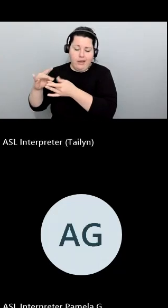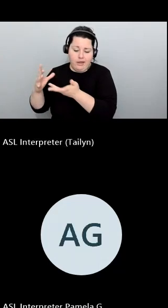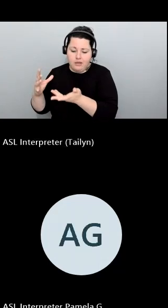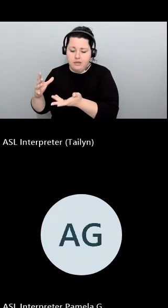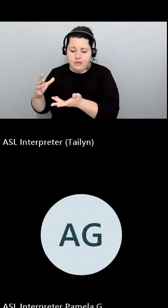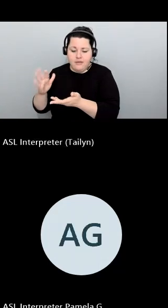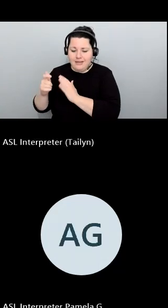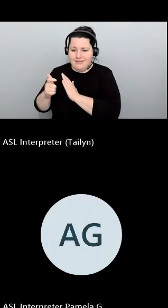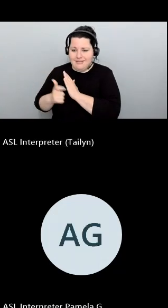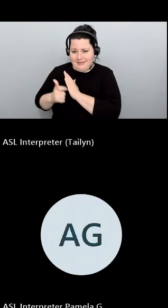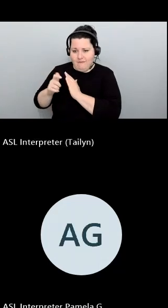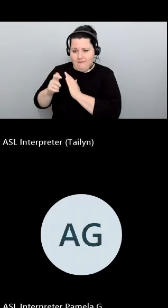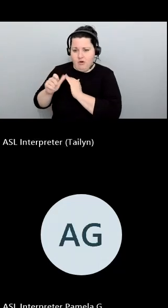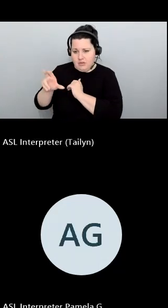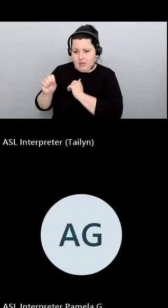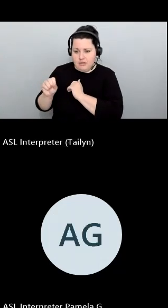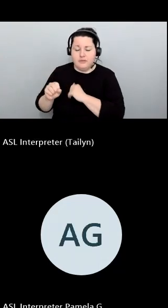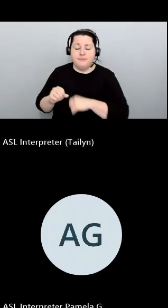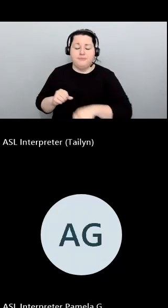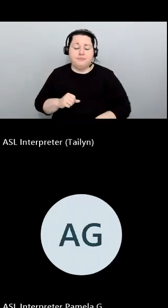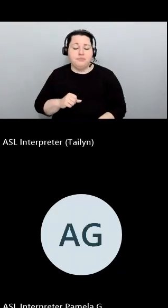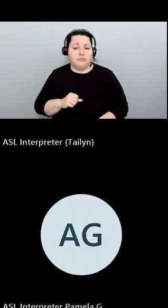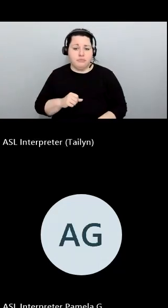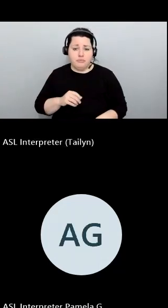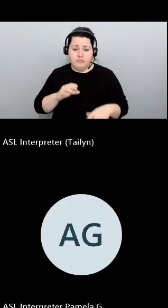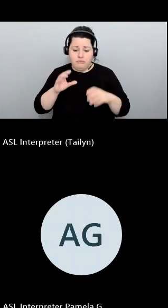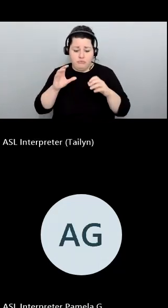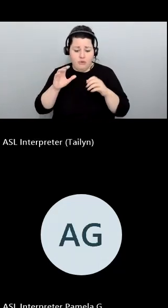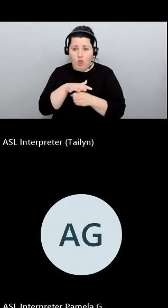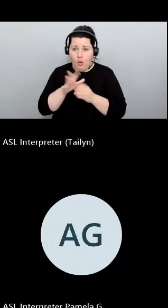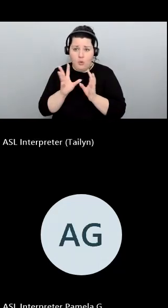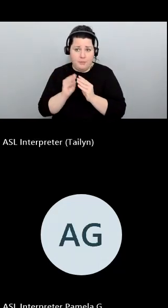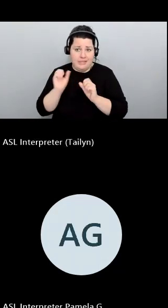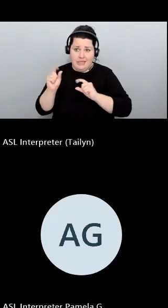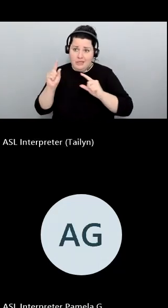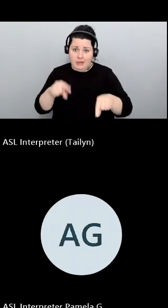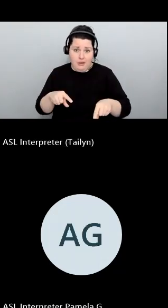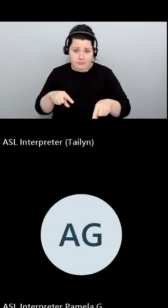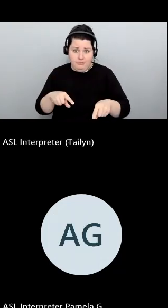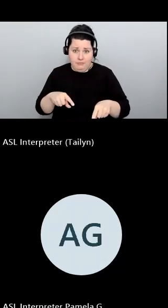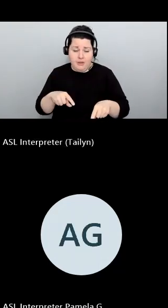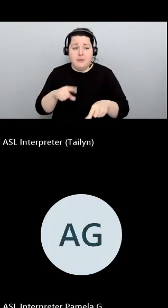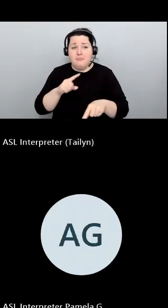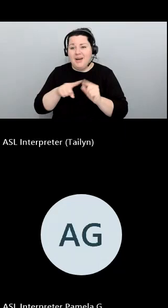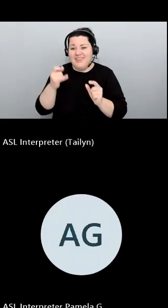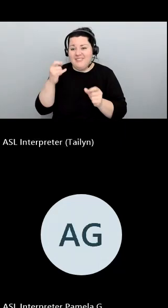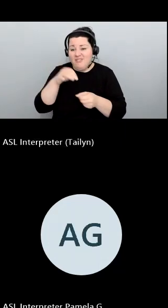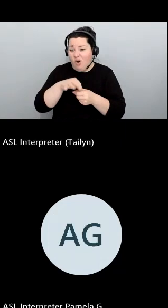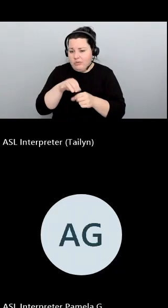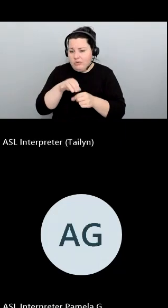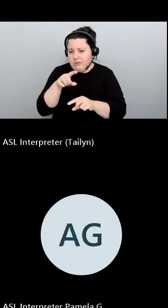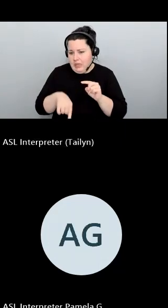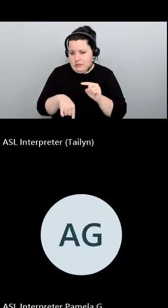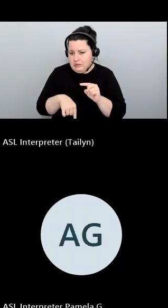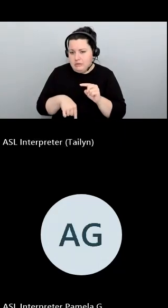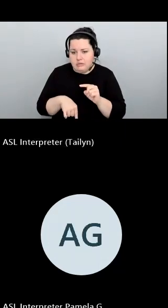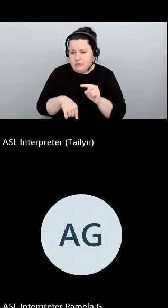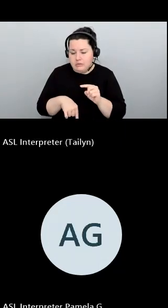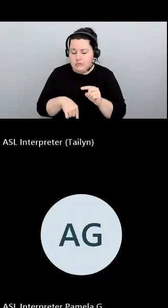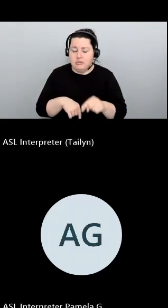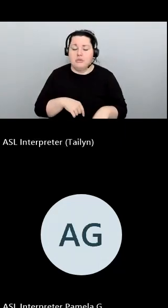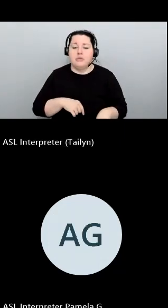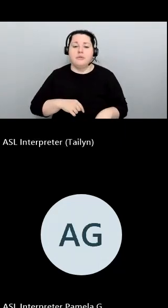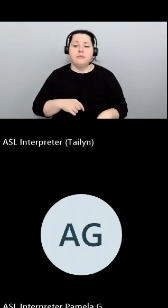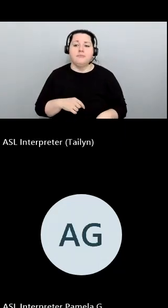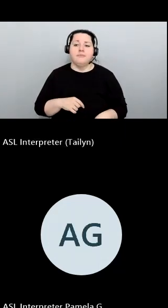And you can definitely show up to a local meeting. If there was a vote, you wouldn't be able to like necessarily vote on anything at